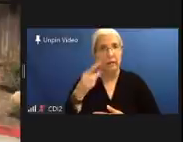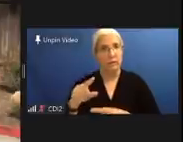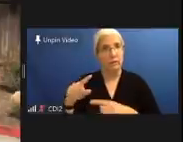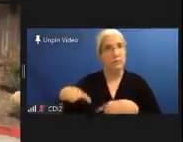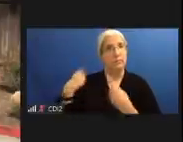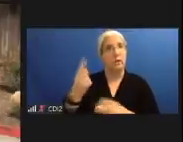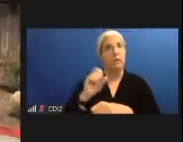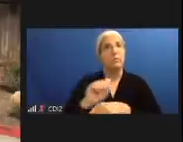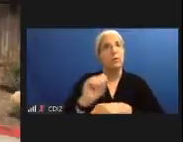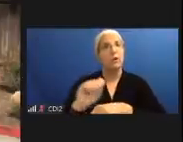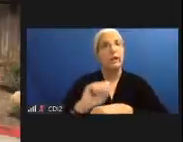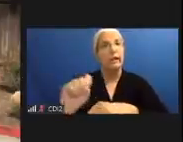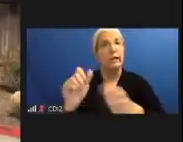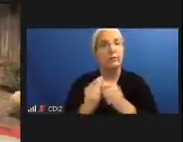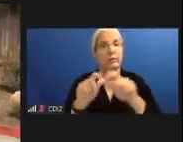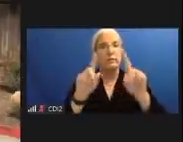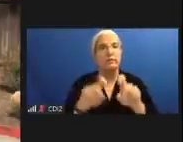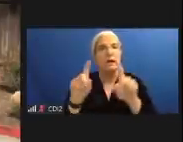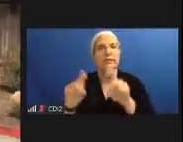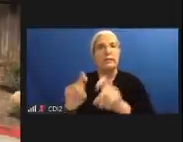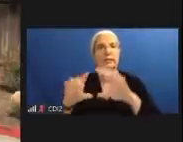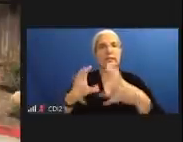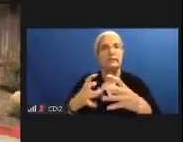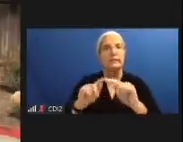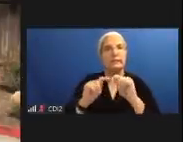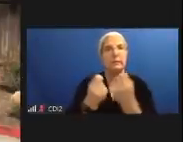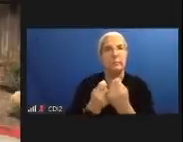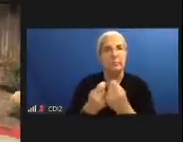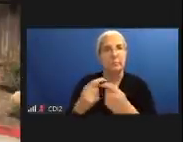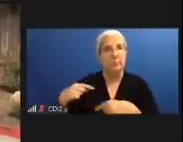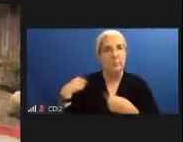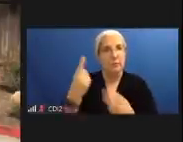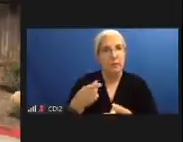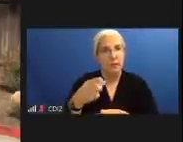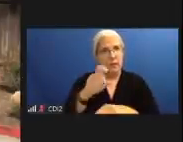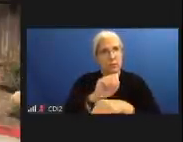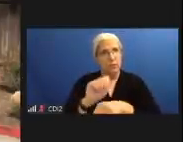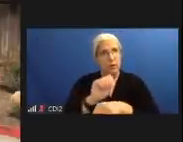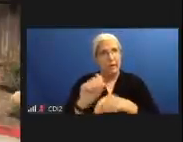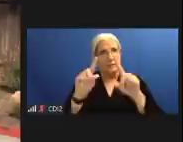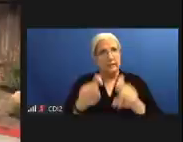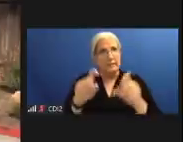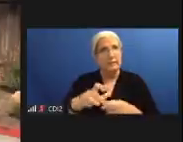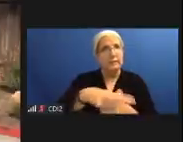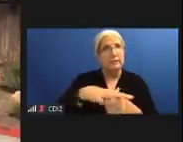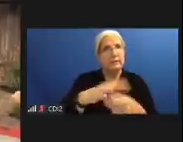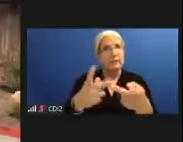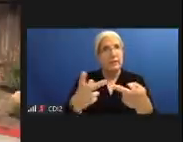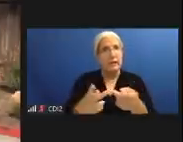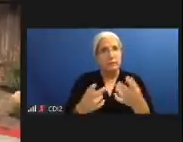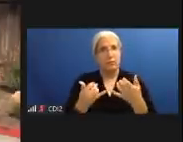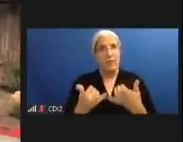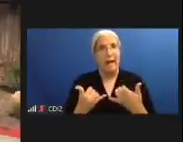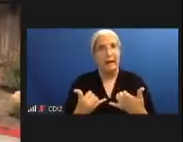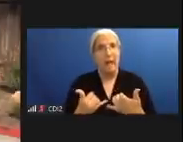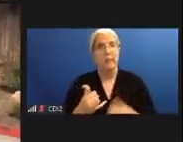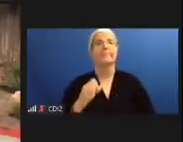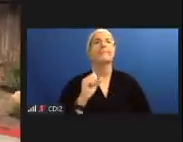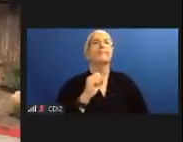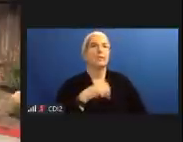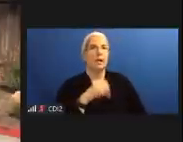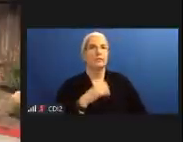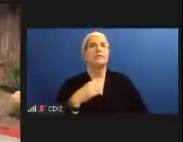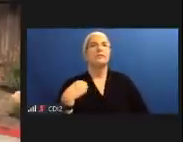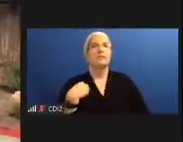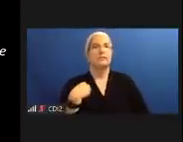you've been working with our team today, right? Are you at a testing site right now? I have just pulled up into the Civic Center. We were just testing in the